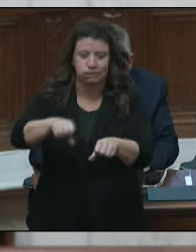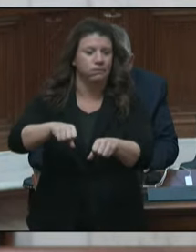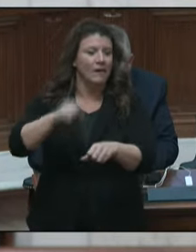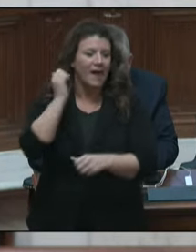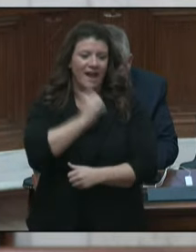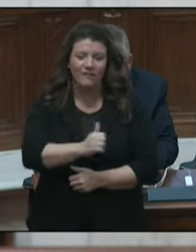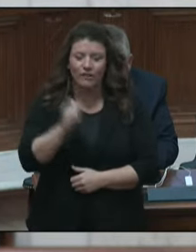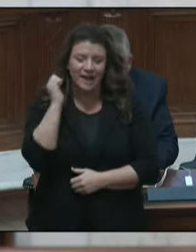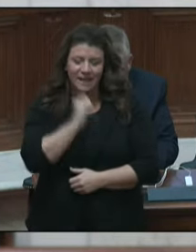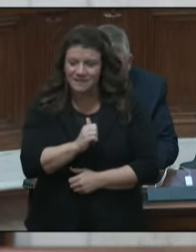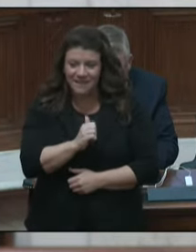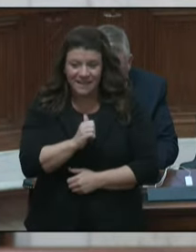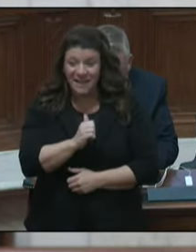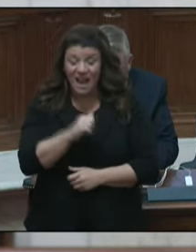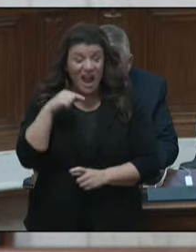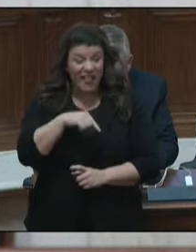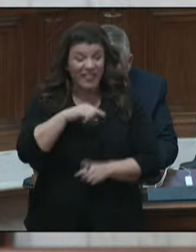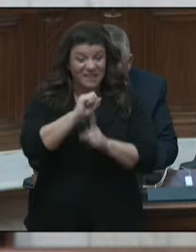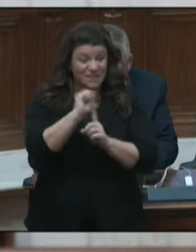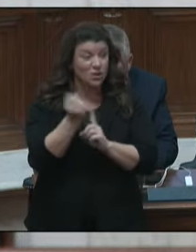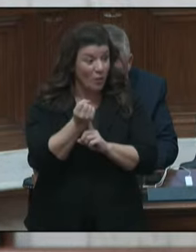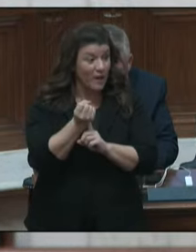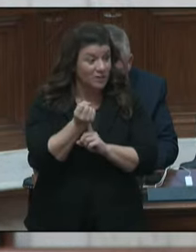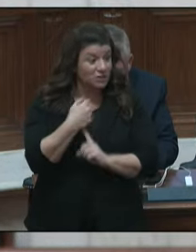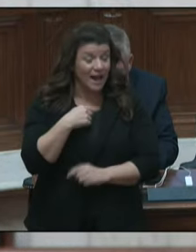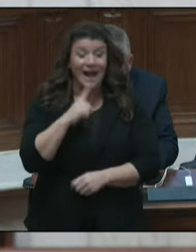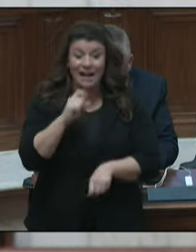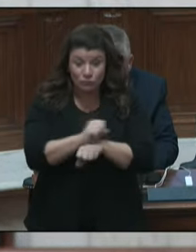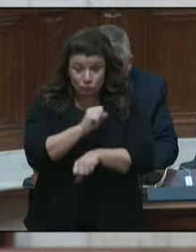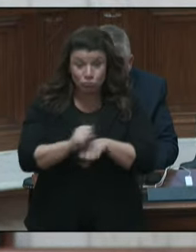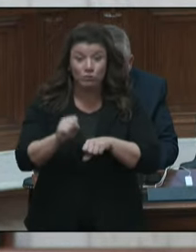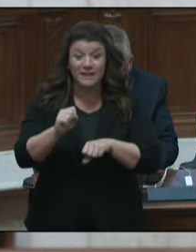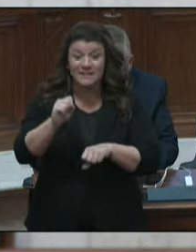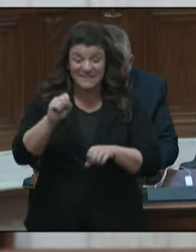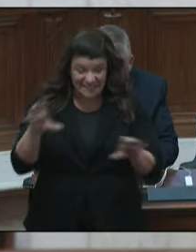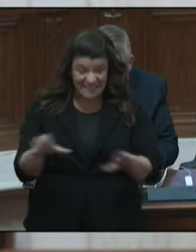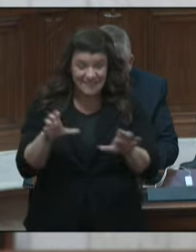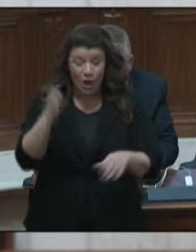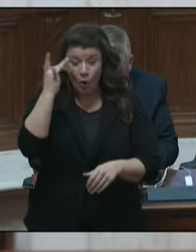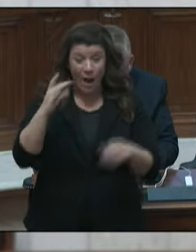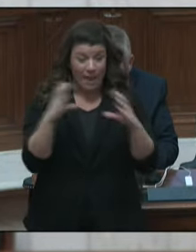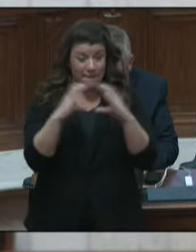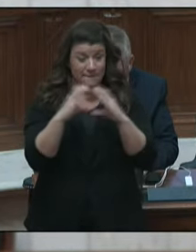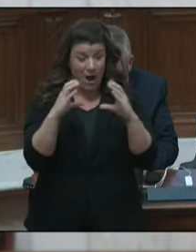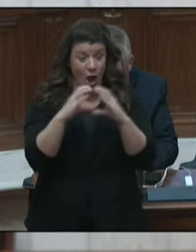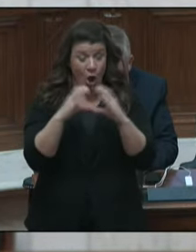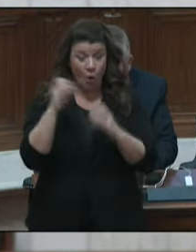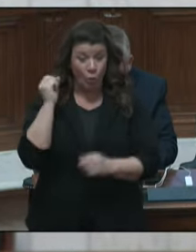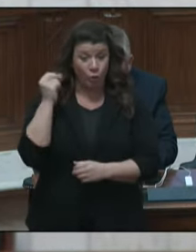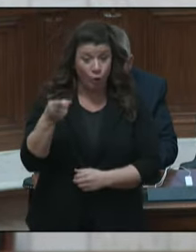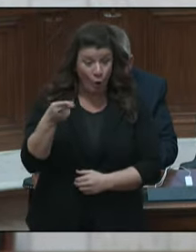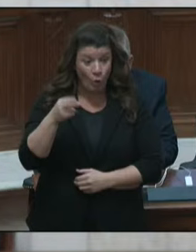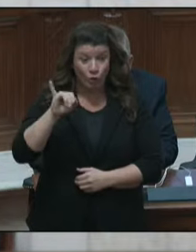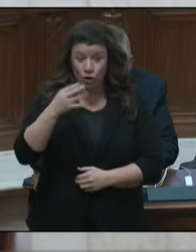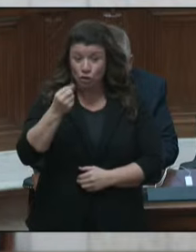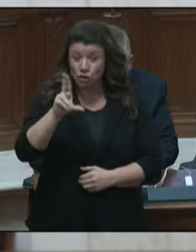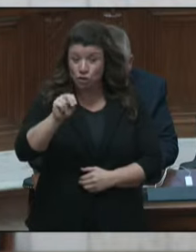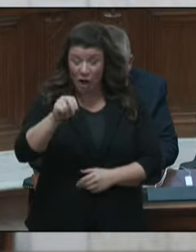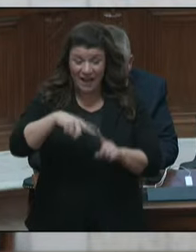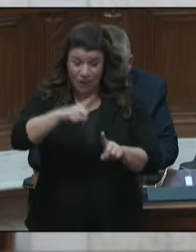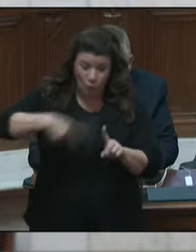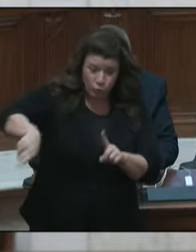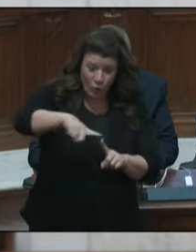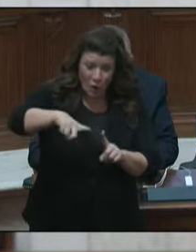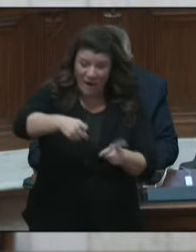single day. And in this situation, I truly did. Because as the ball was thrown up, John wheeled around at warp